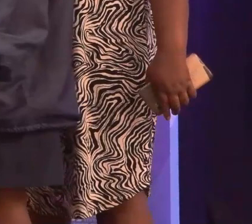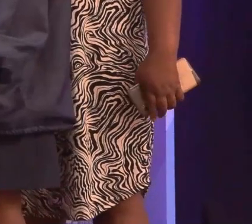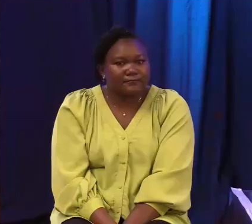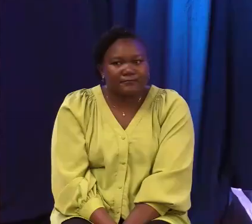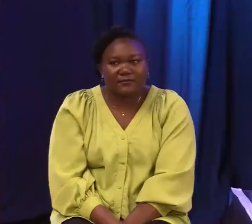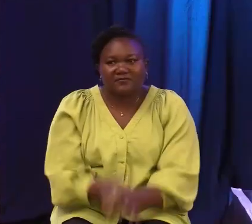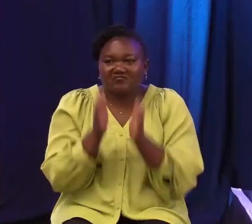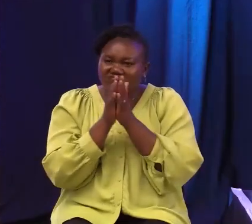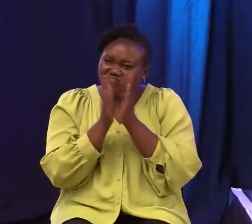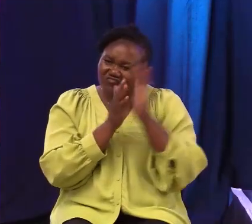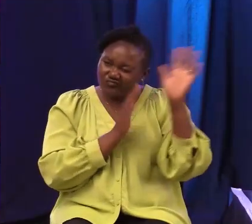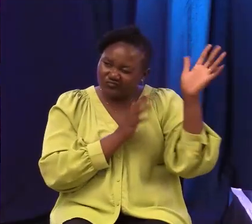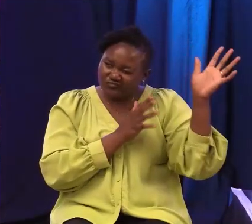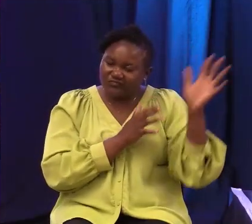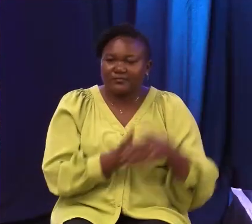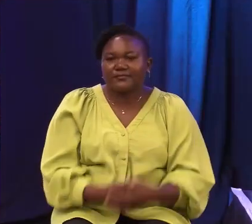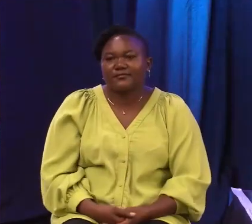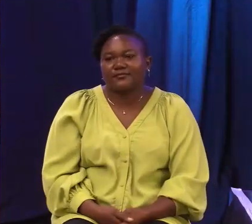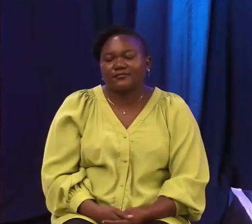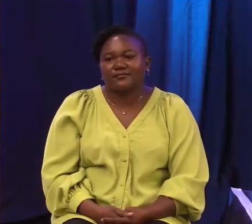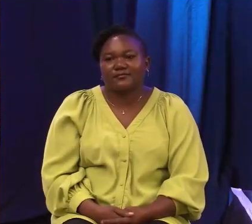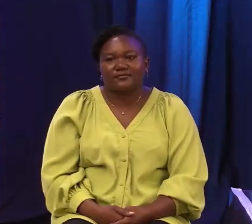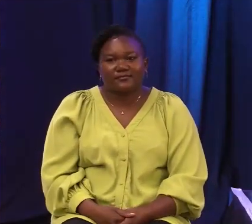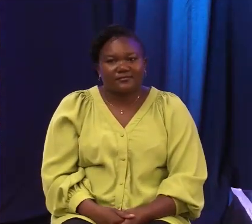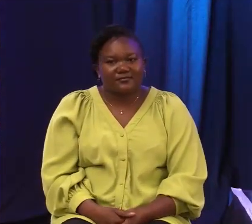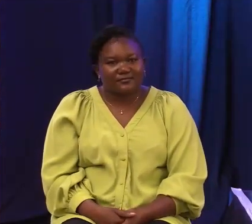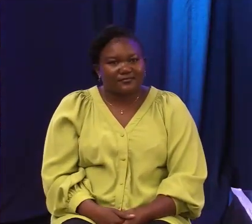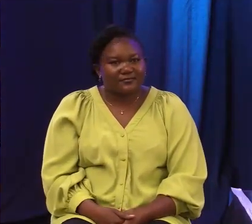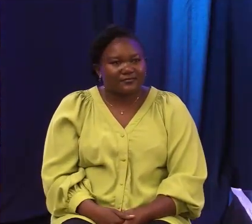Please give them another round of applause, guys.